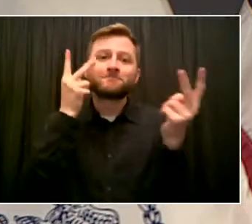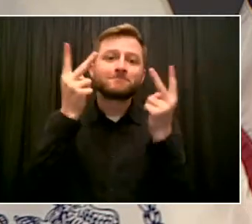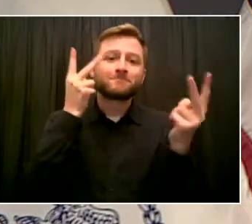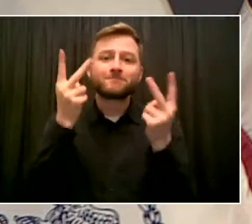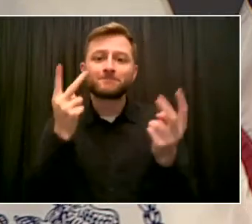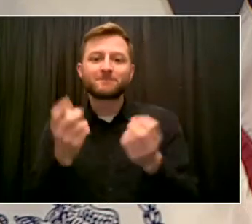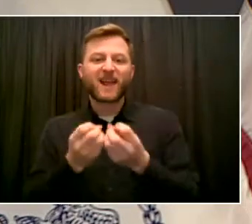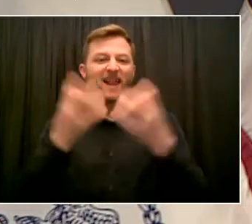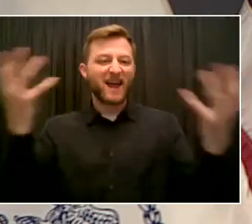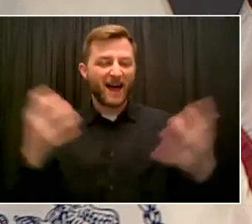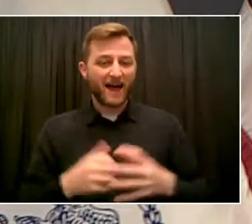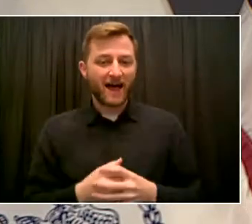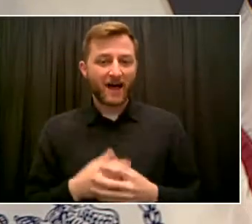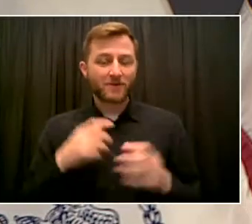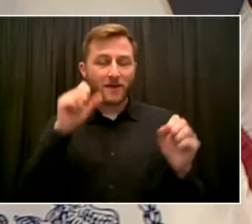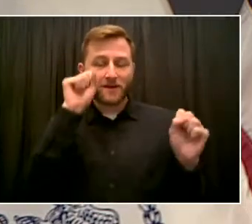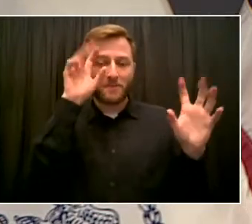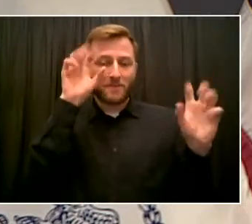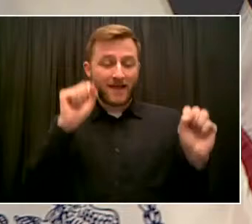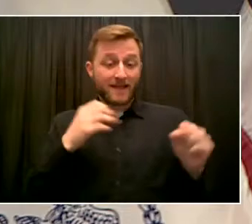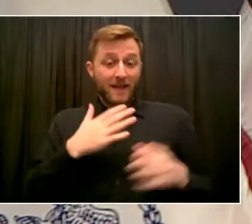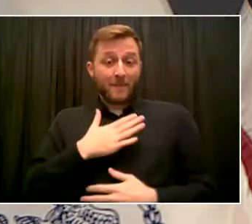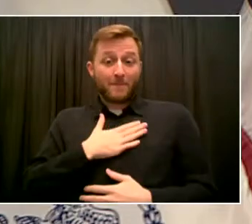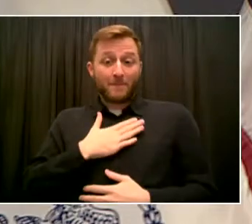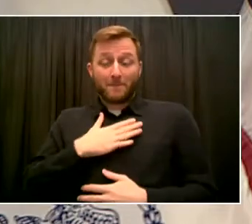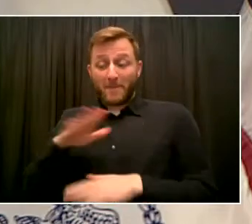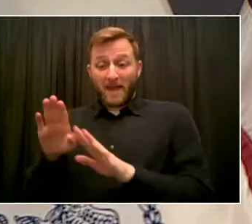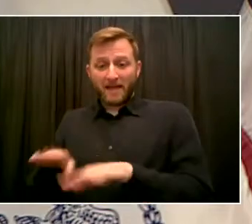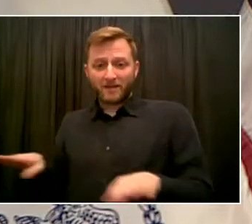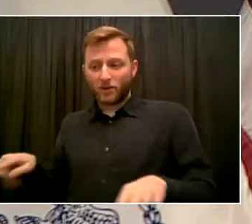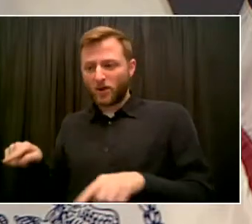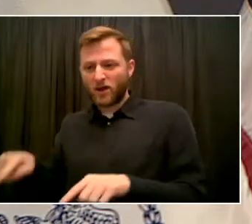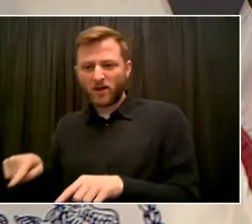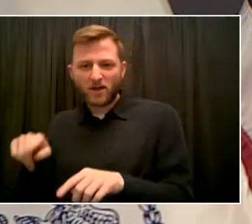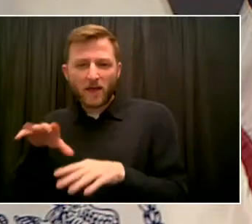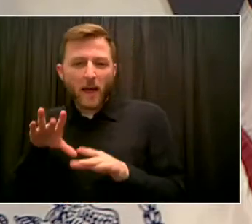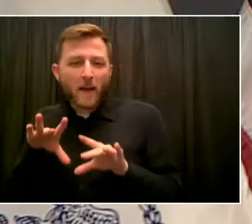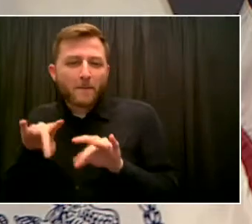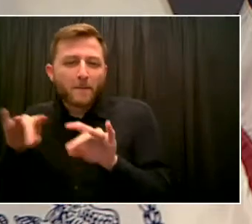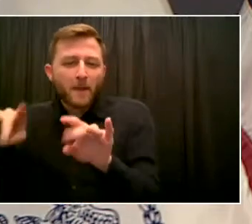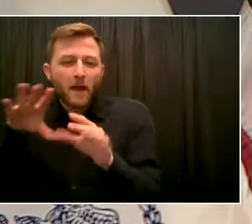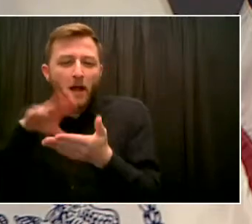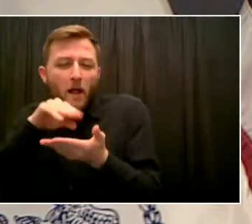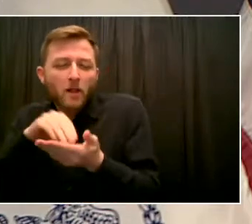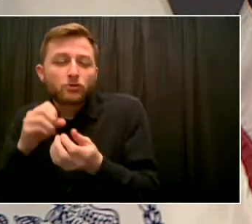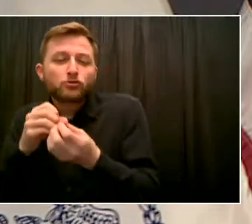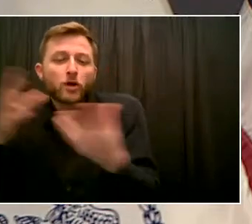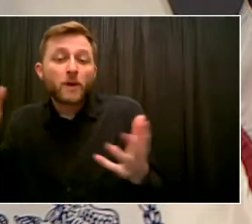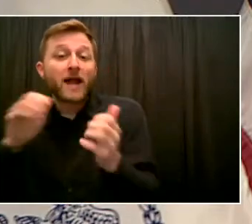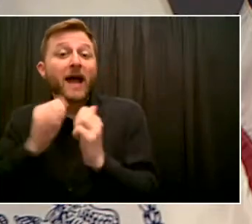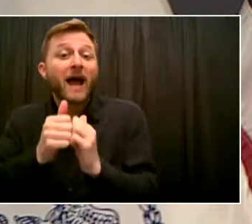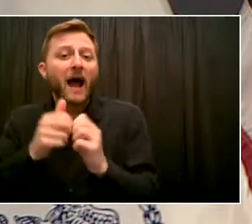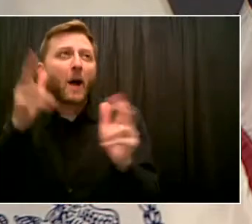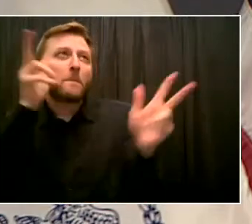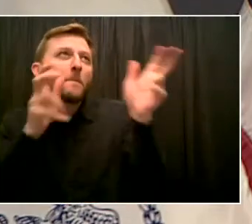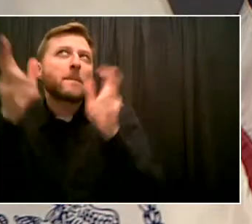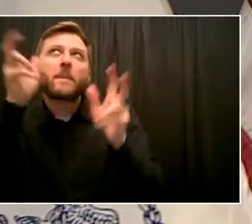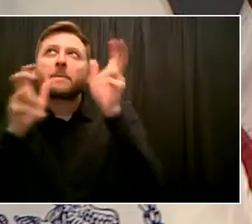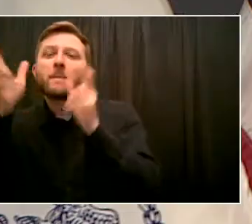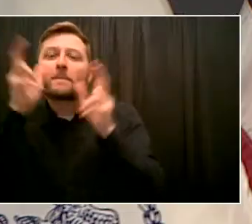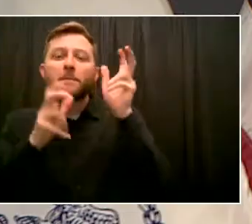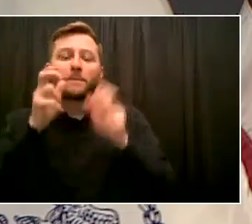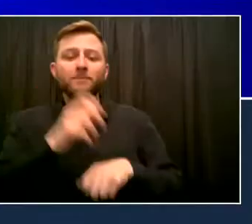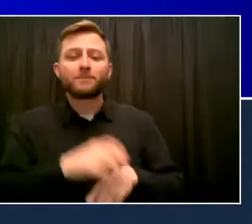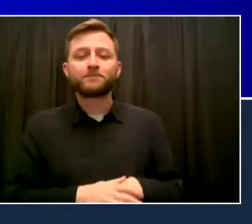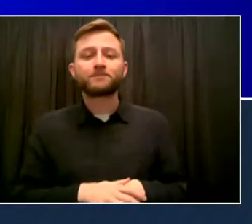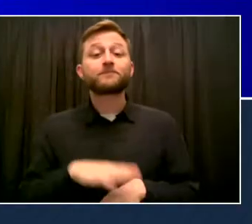able to see. And I want to tell you about a note I got from little 5-year-old Indiana Chang at